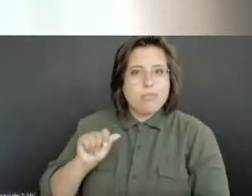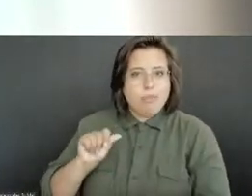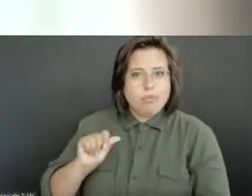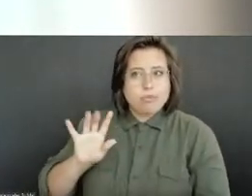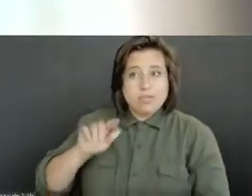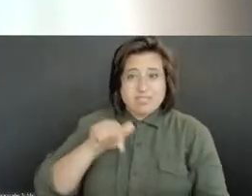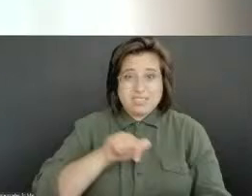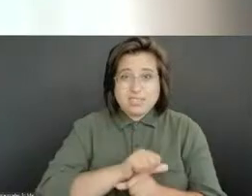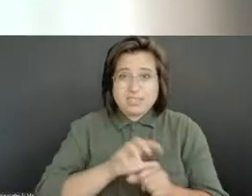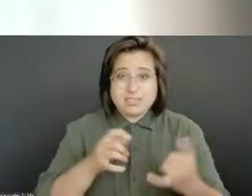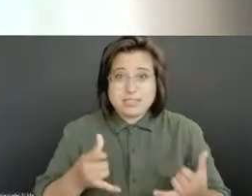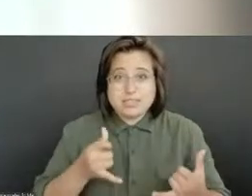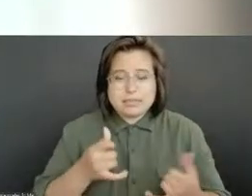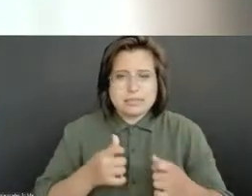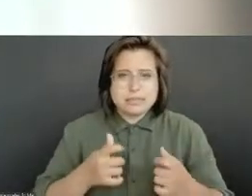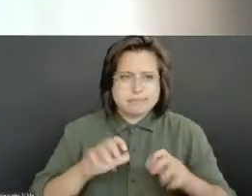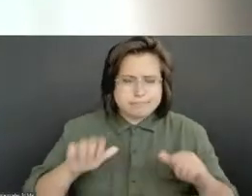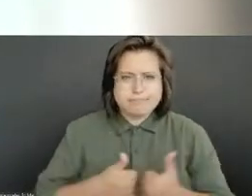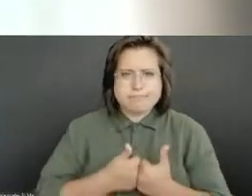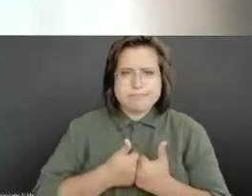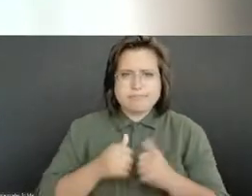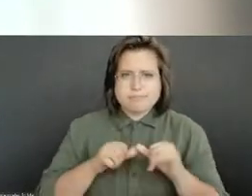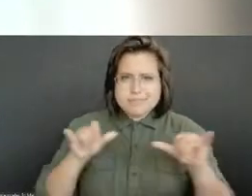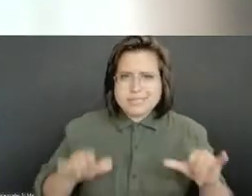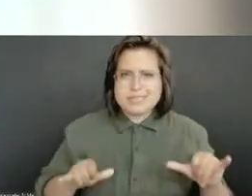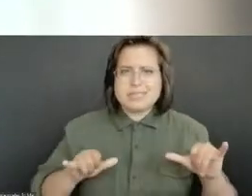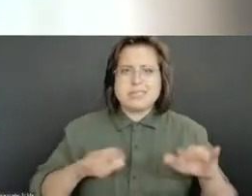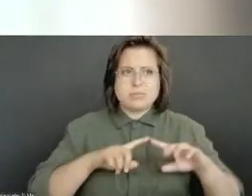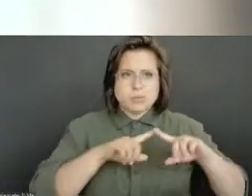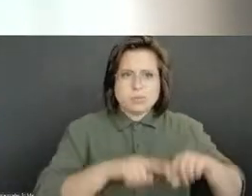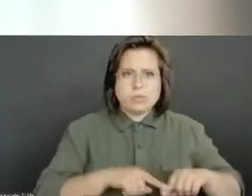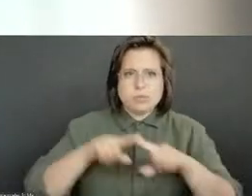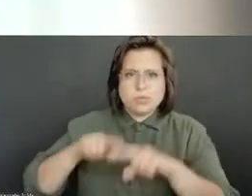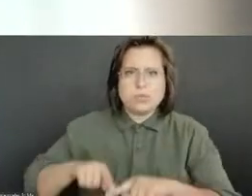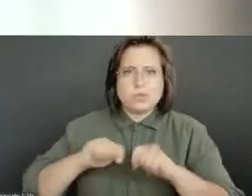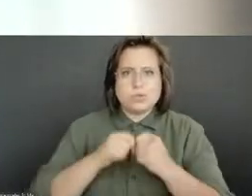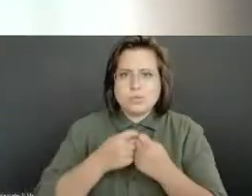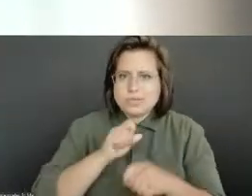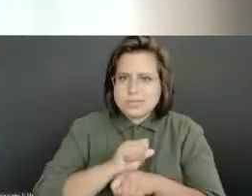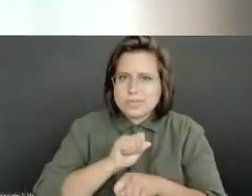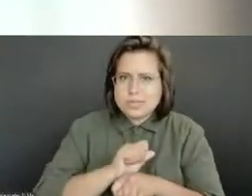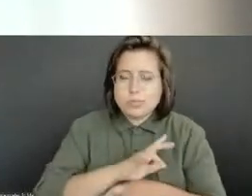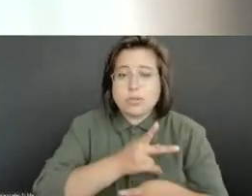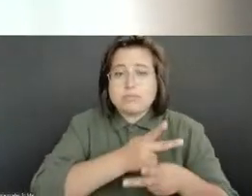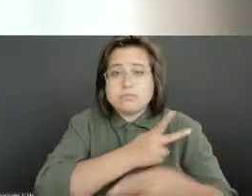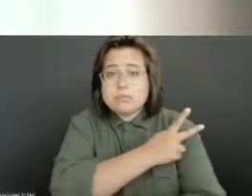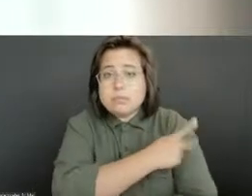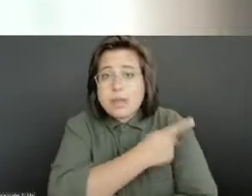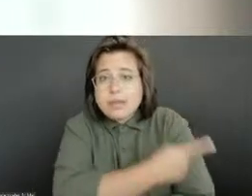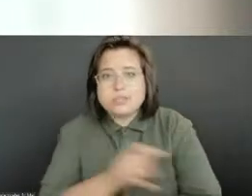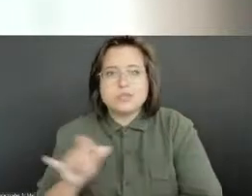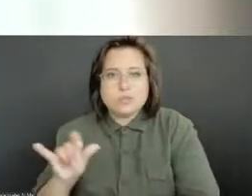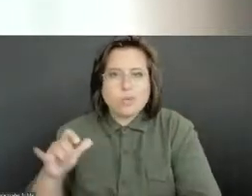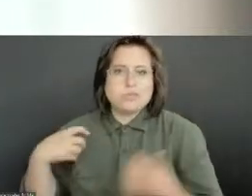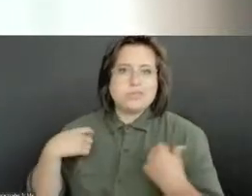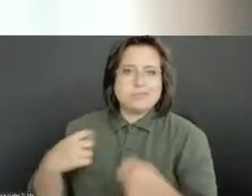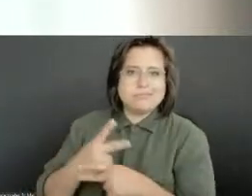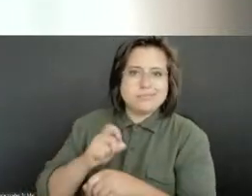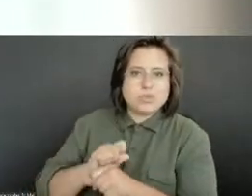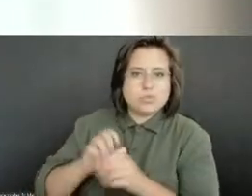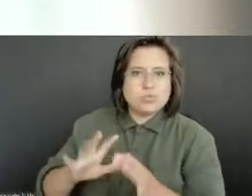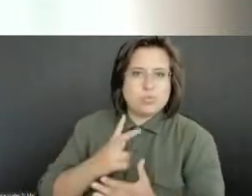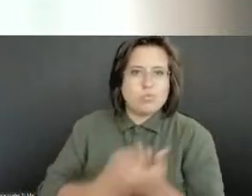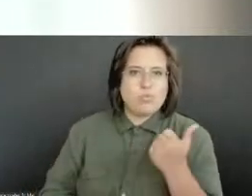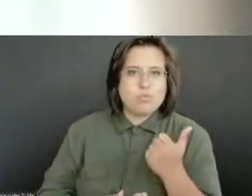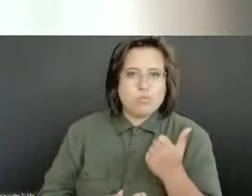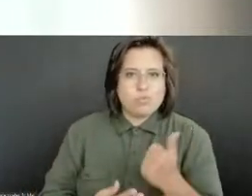of our systems to depend on our teamwork to not only care for our patients, but also our healthcare workers on the front line. At Emory